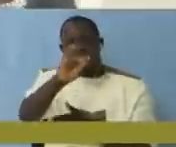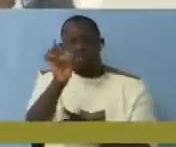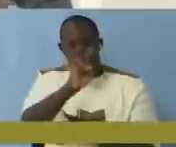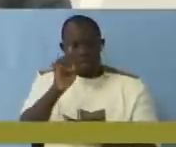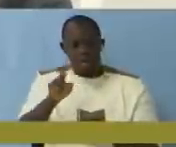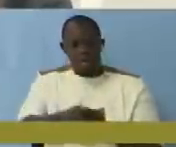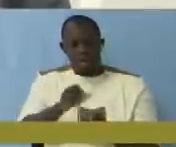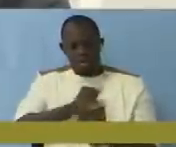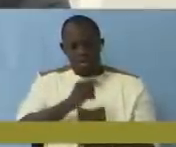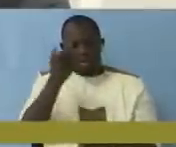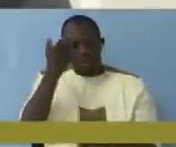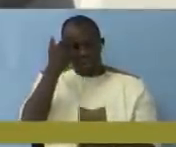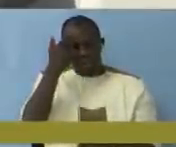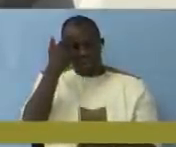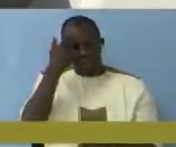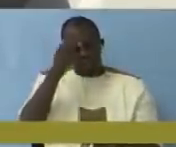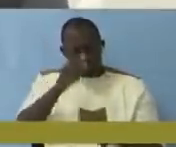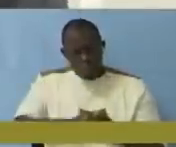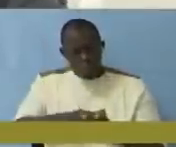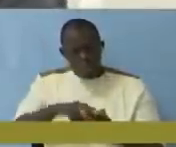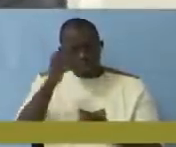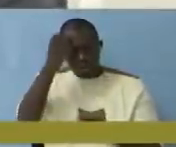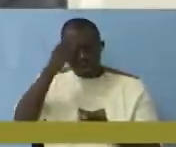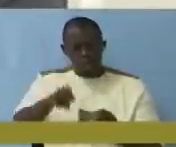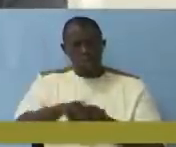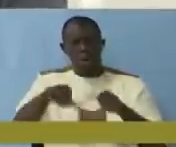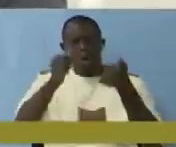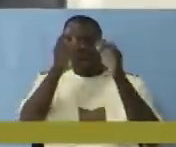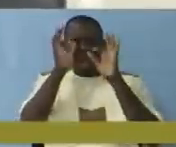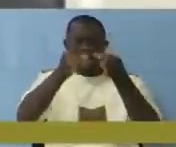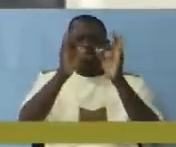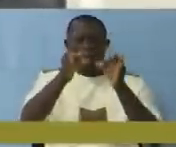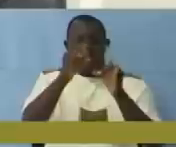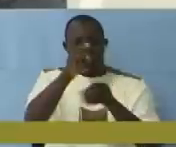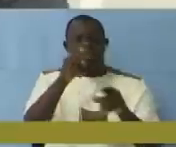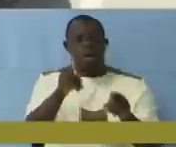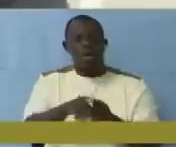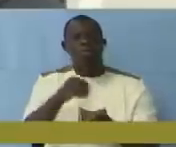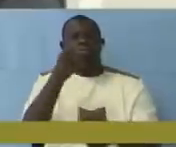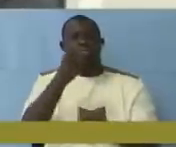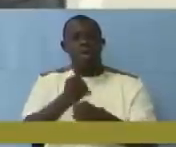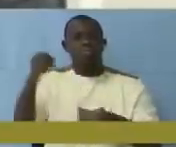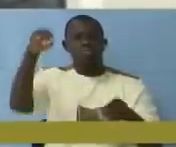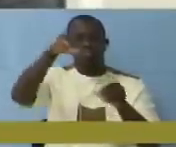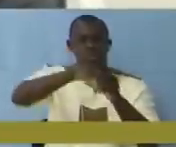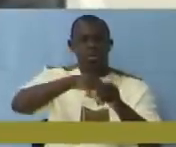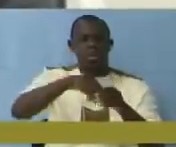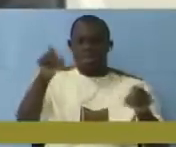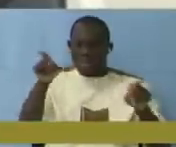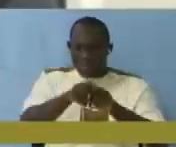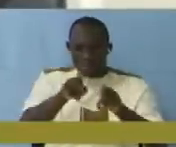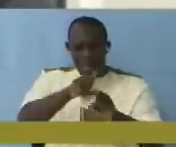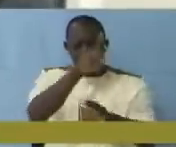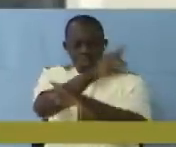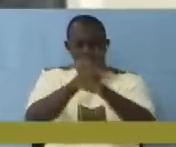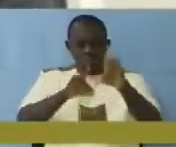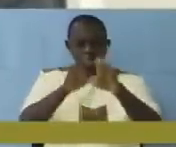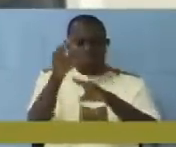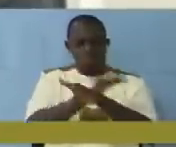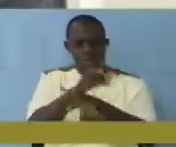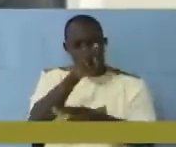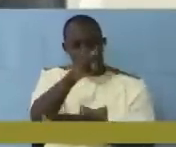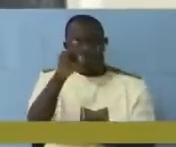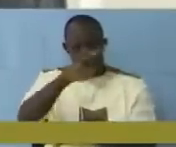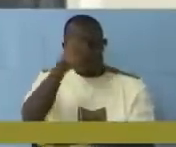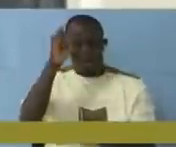you and puts you exactly and precisely in the position that you worked, the person must have had